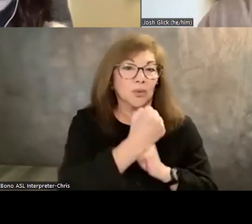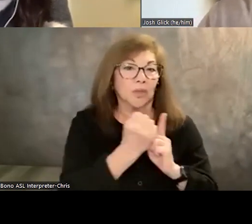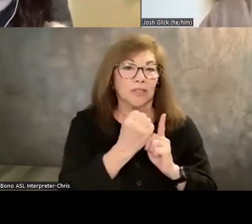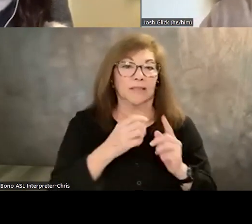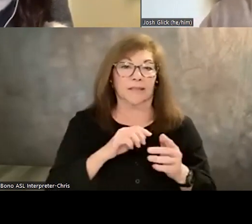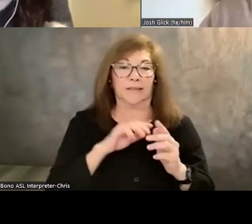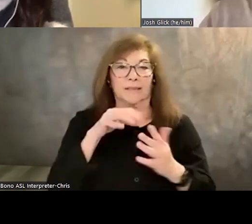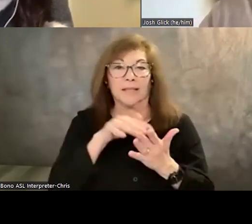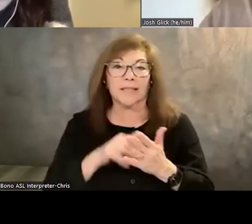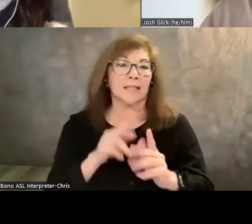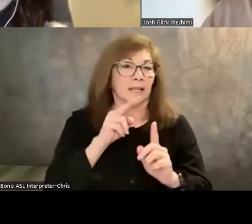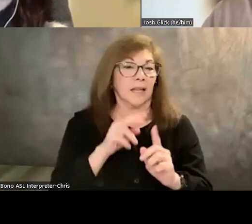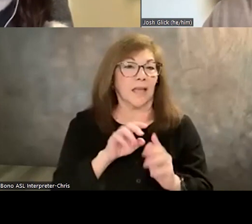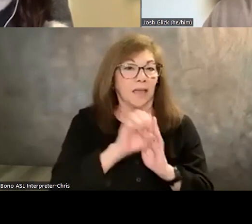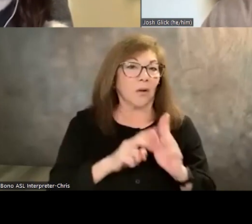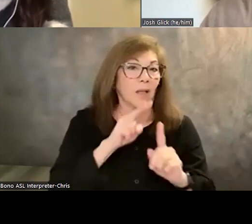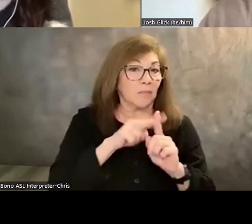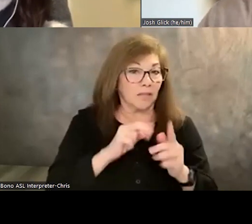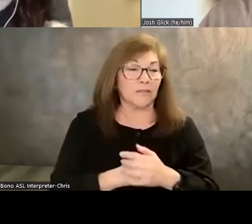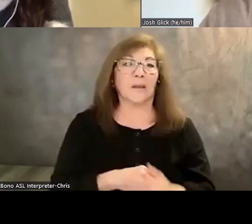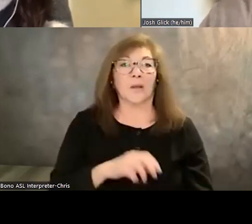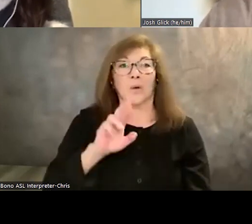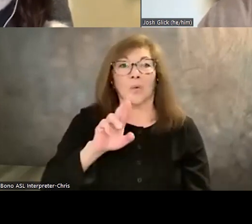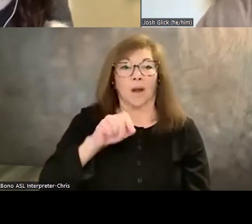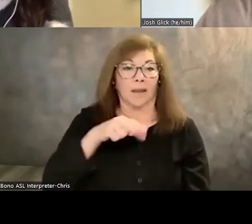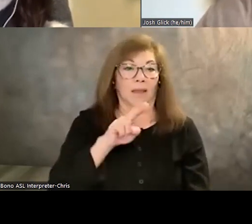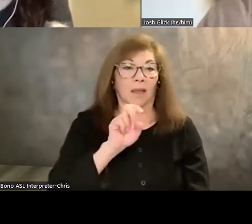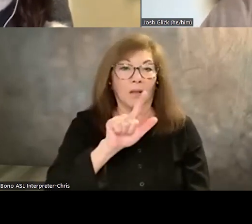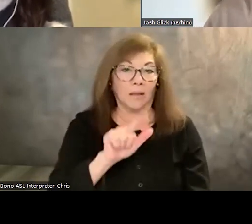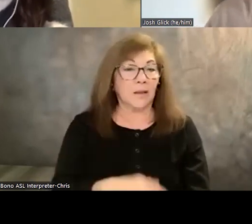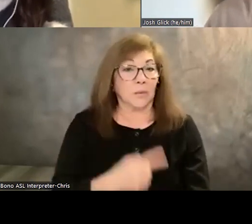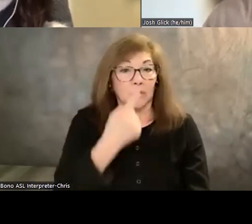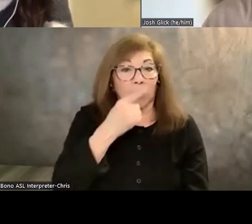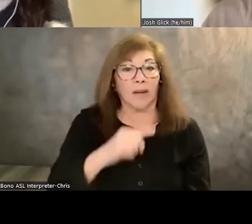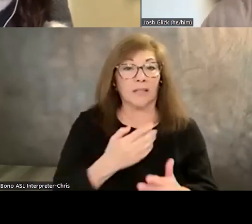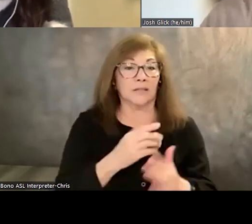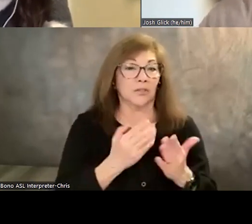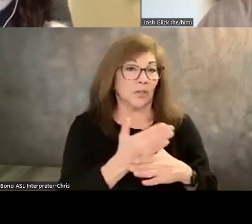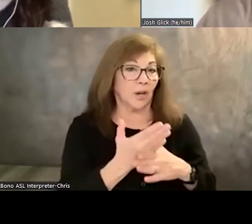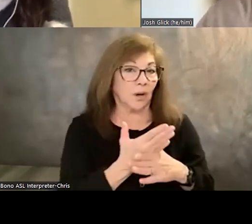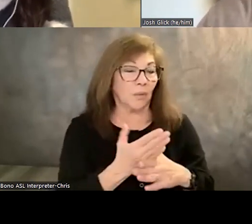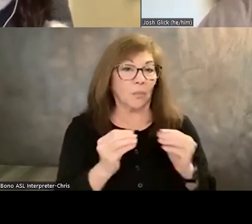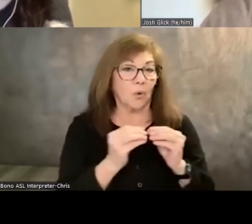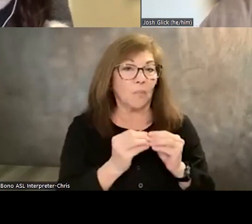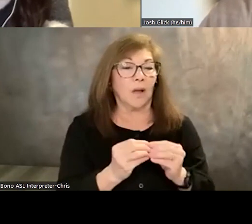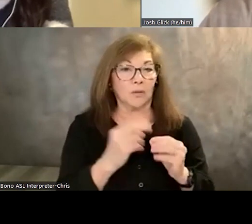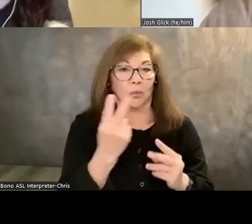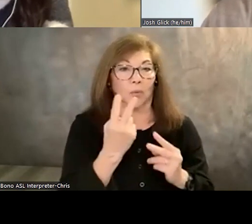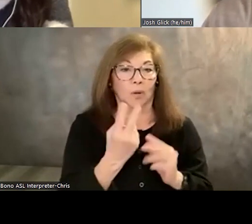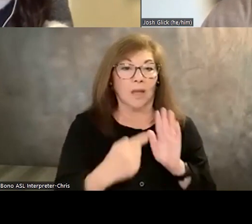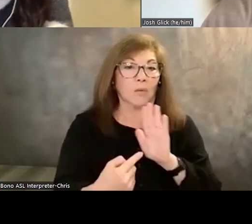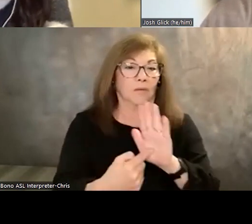ethical applications. So Raquel, maybe to go back to you, can you share a little bit more, to reflect a bit more on the